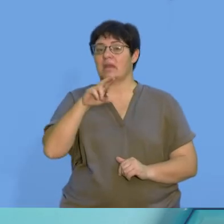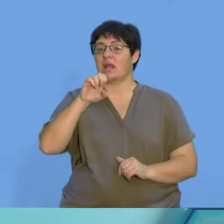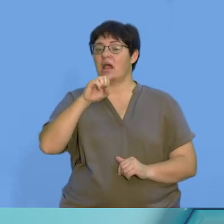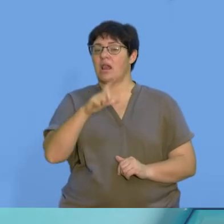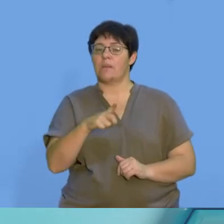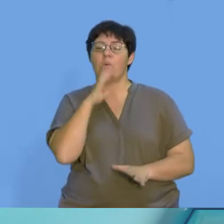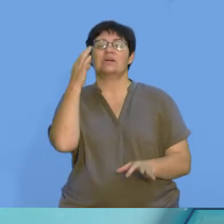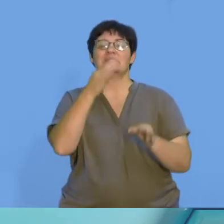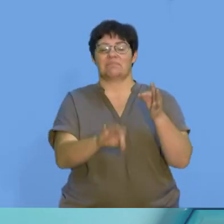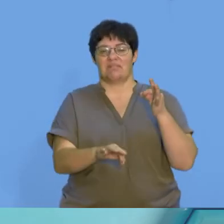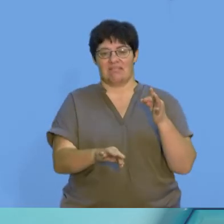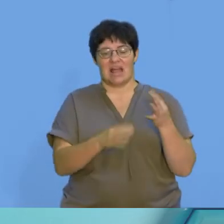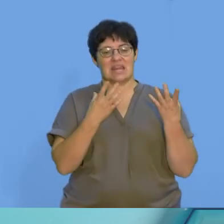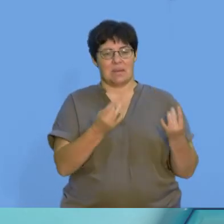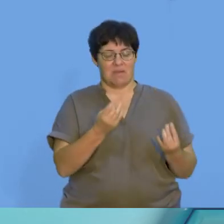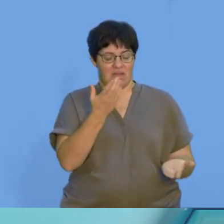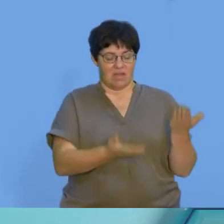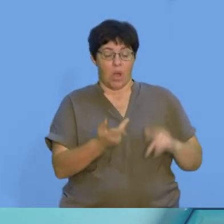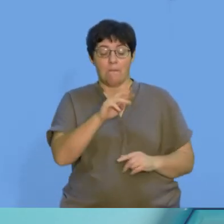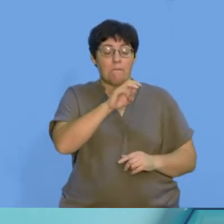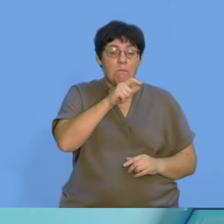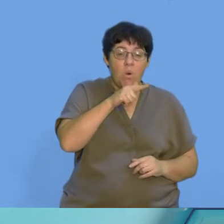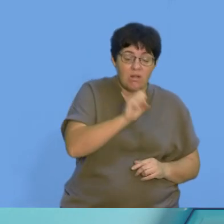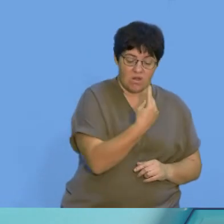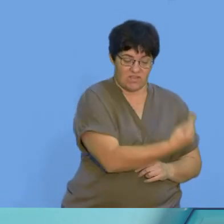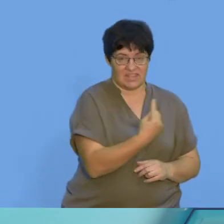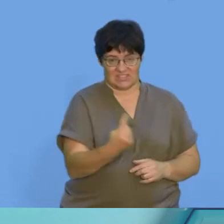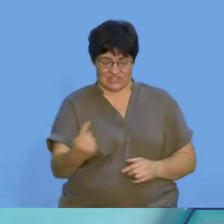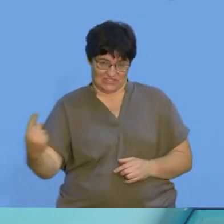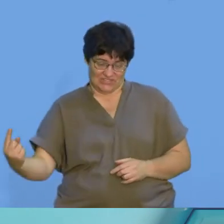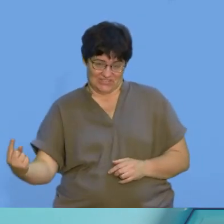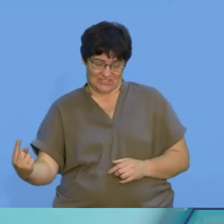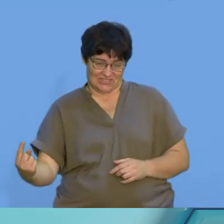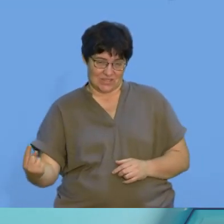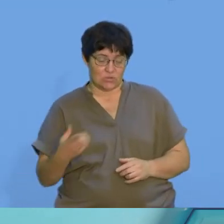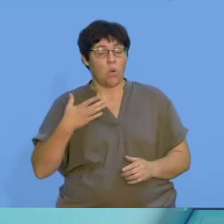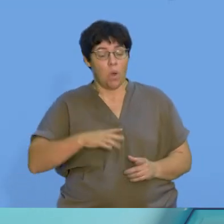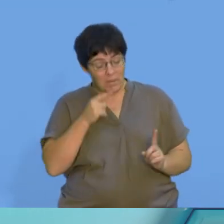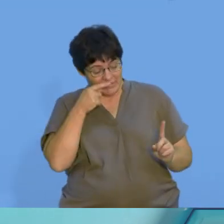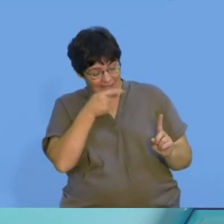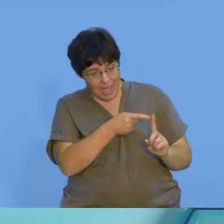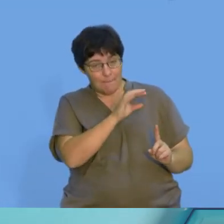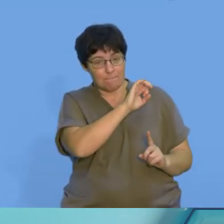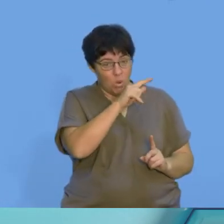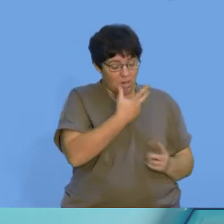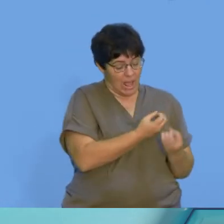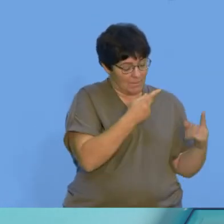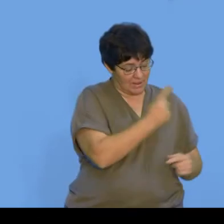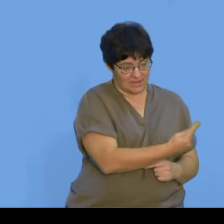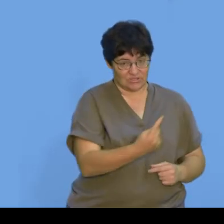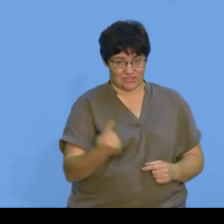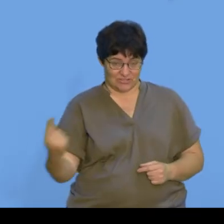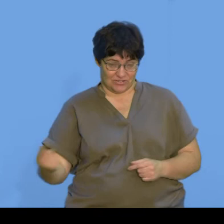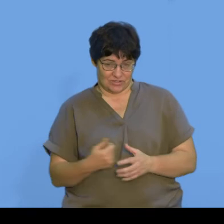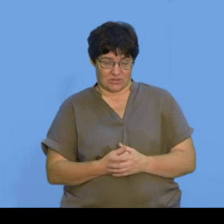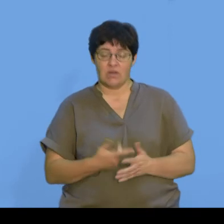simplest whole number ratio of moles of each element. So at the end of the day, we must determine the moles, right? Okay,